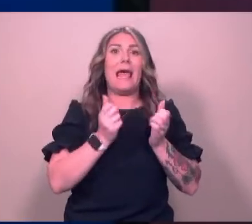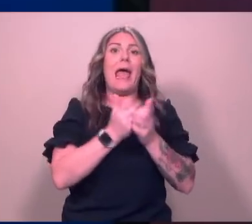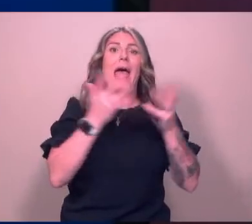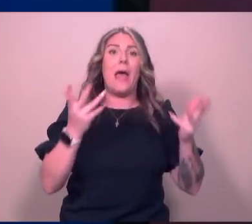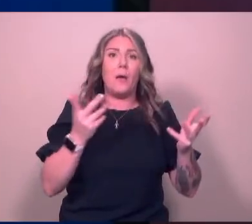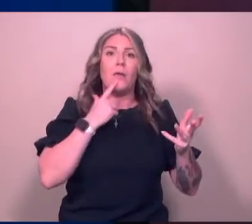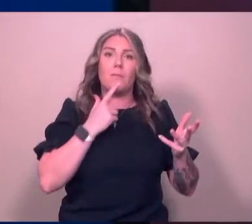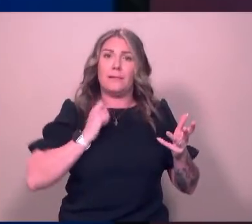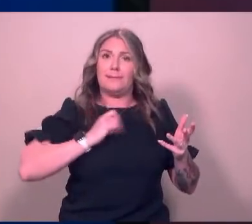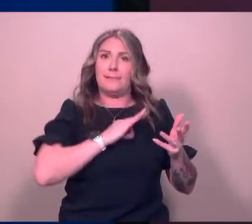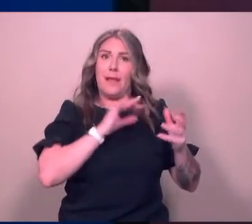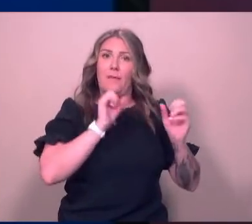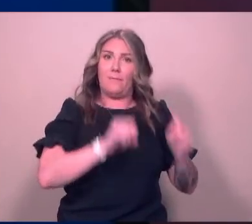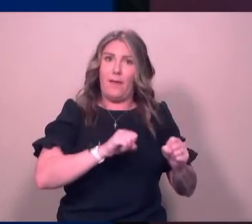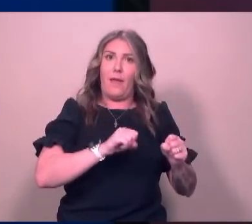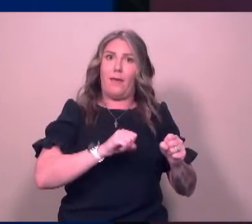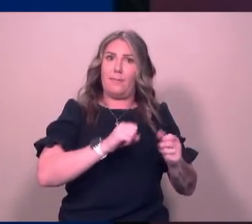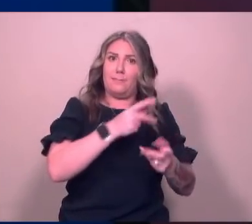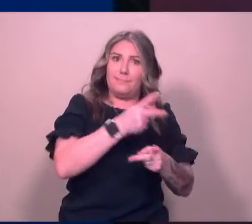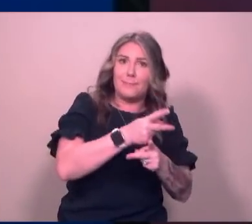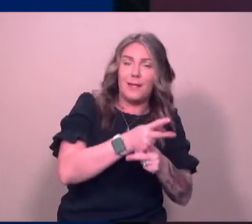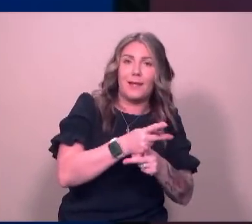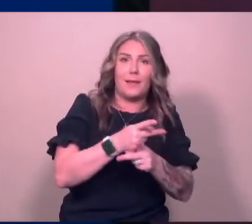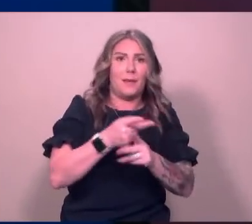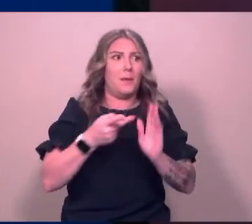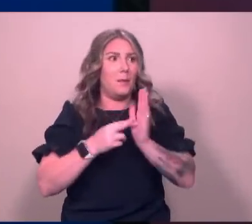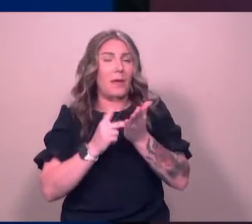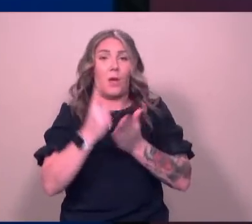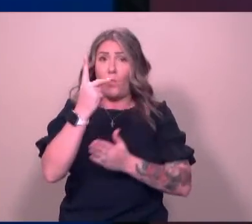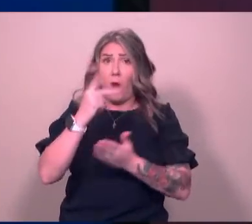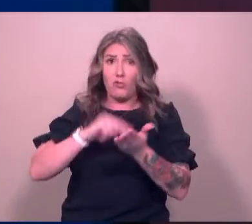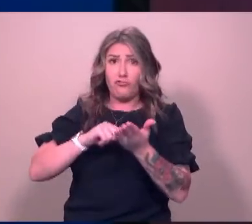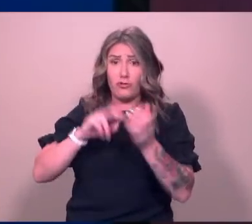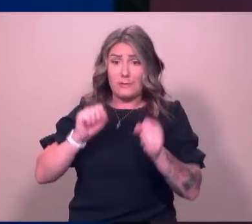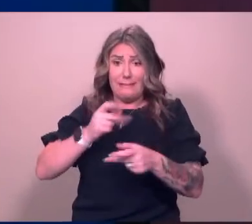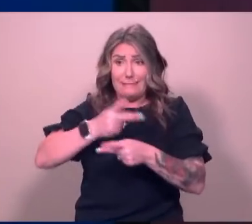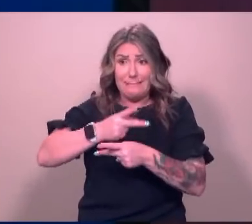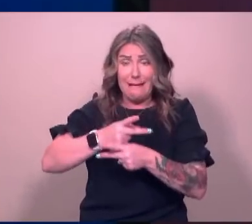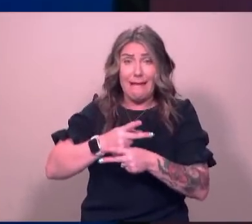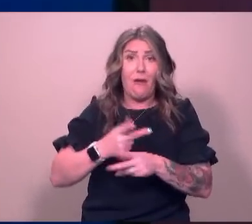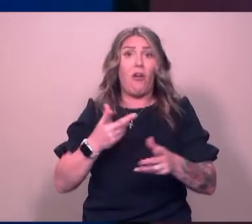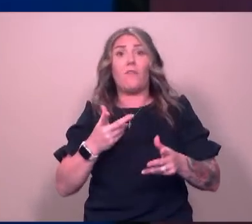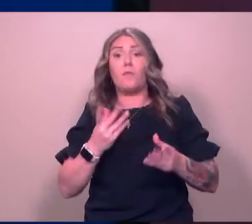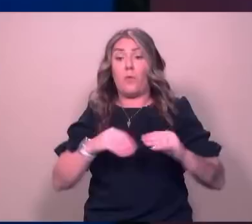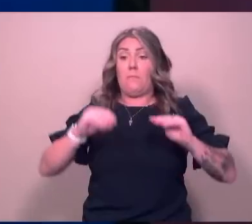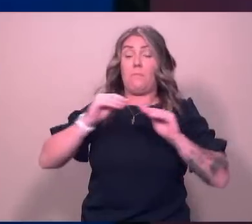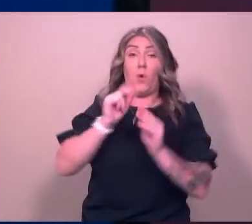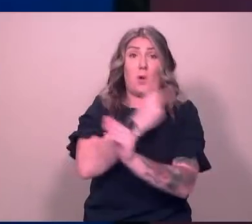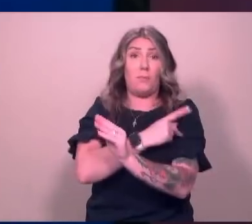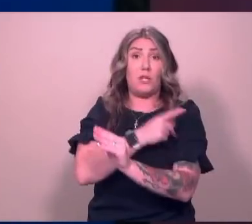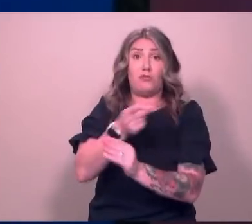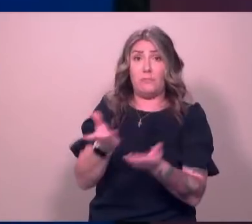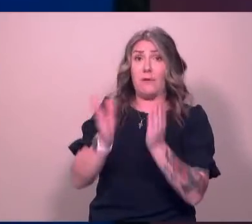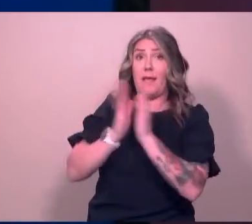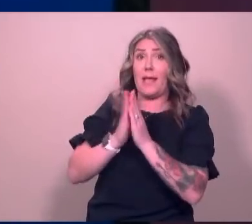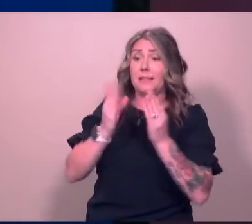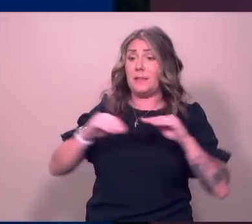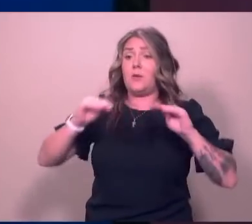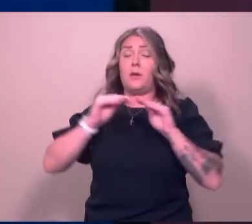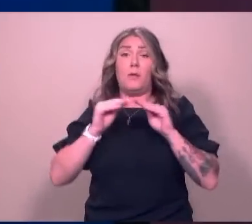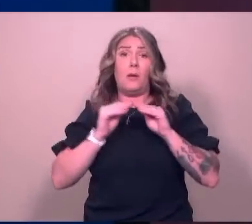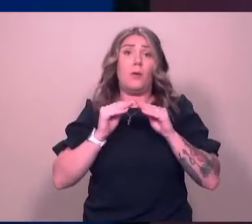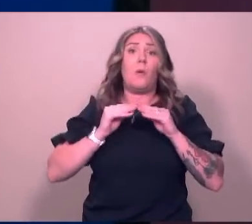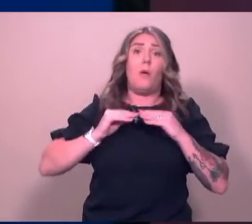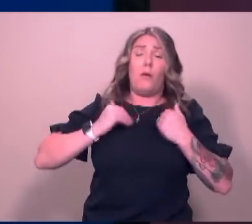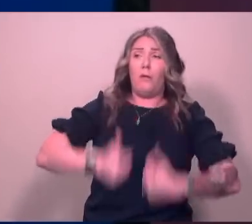depends on a lot of things. How many patients is one nurse able to take care of? The more patients you ask that person to do, the more they're spread thin. It's